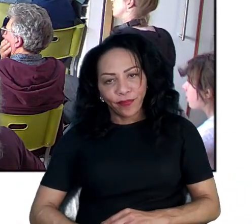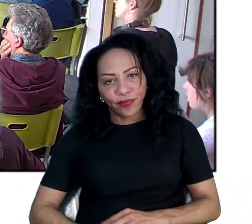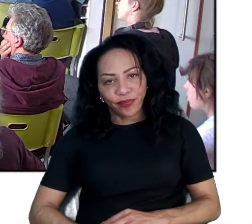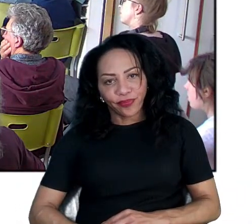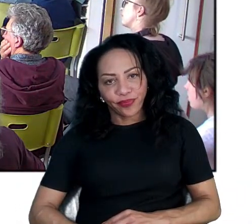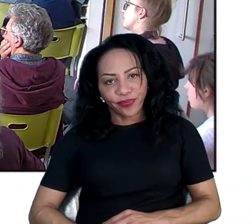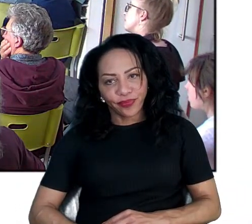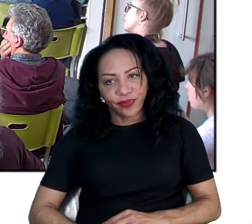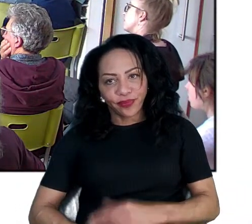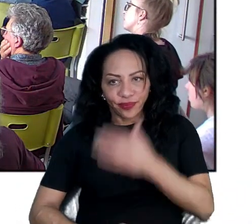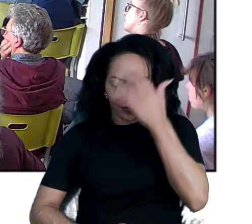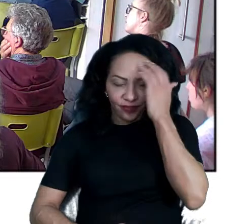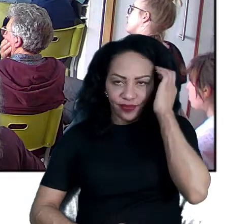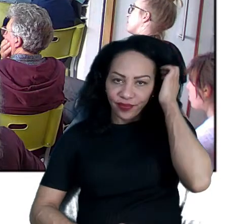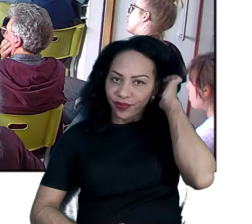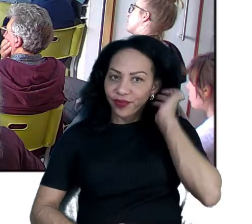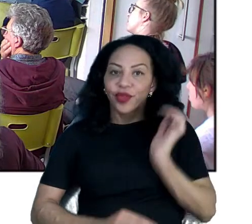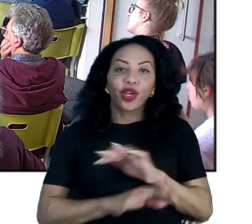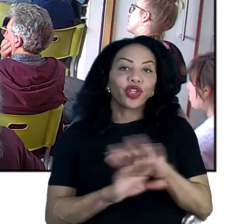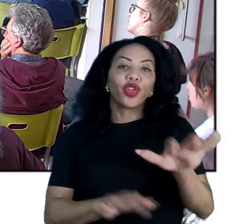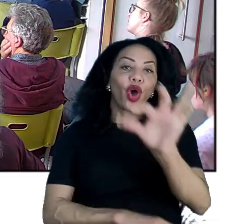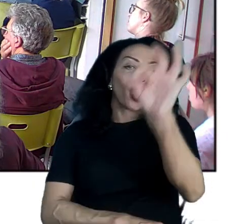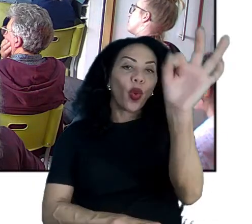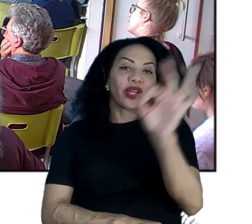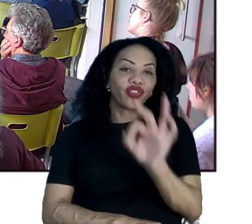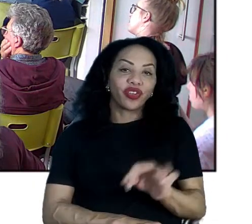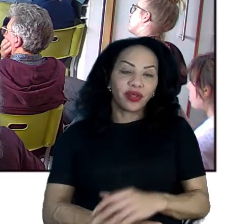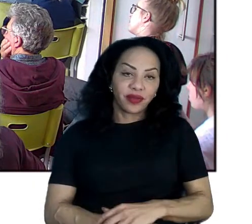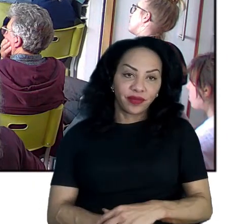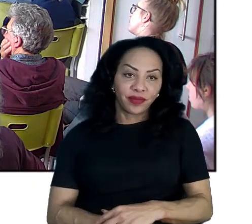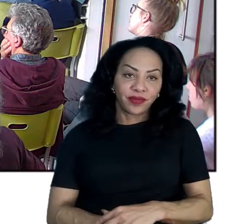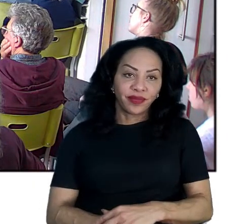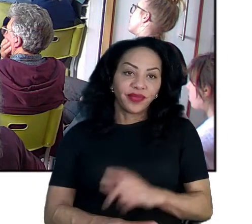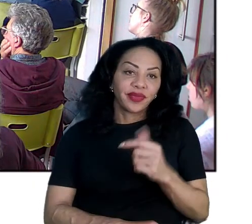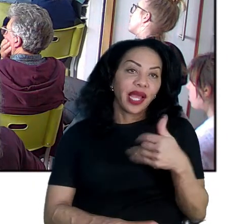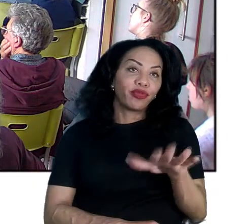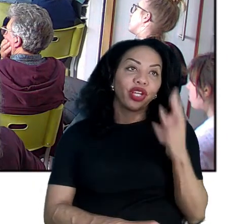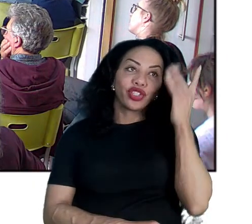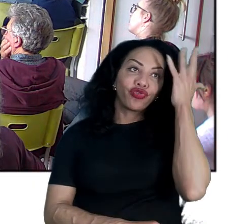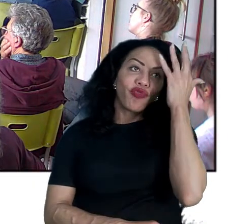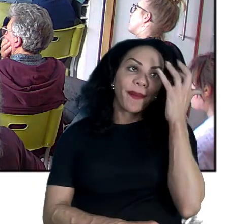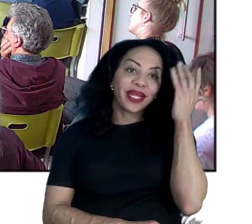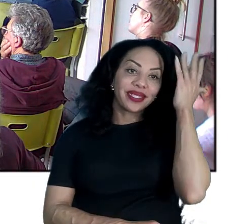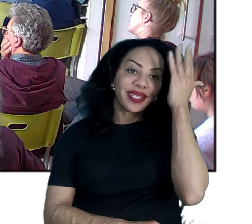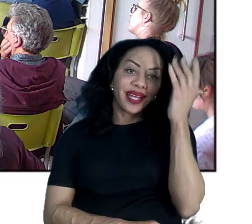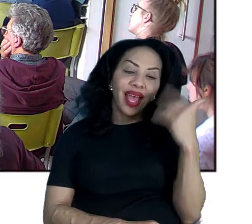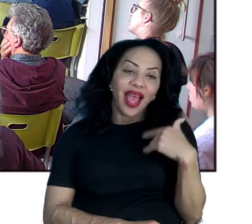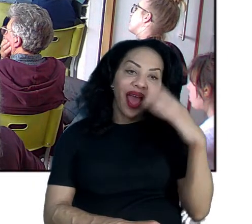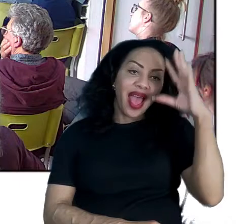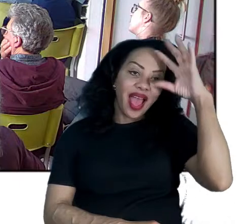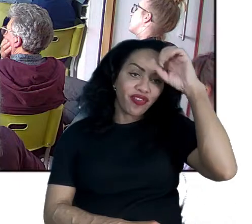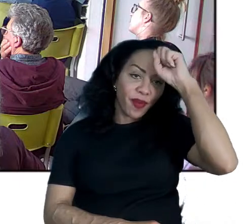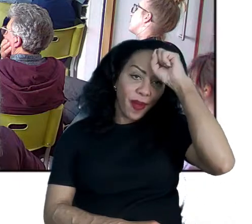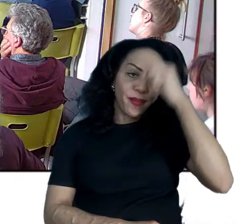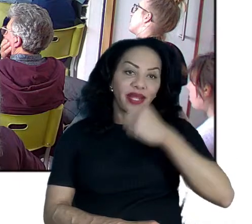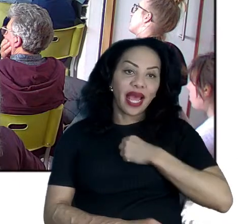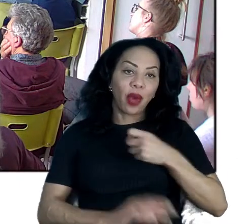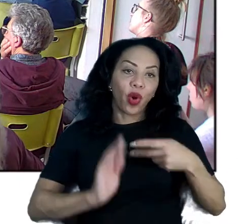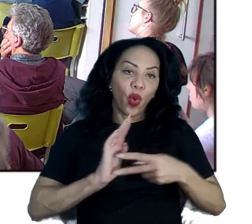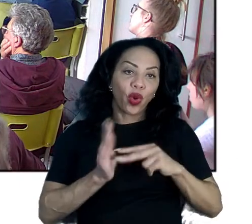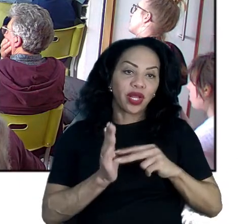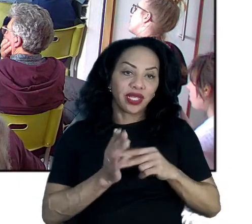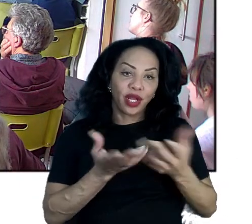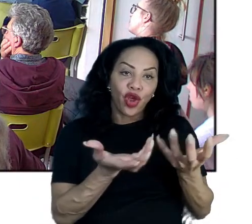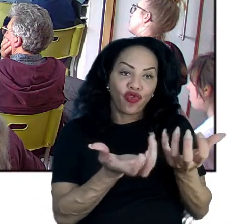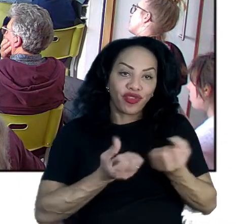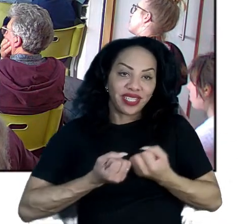Not a question, just a sort of general sort of reminisce. And that was, I remember in our organisation getting one, and it